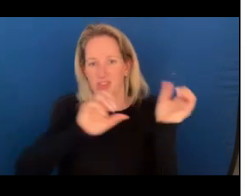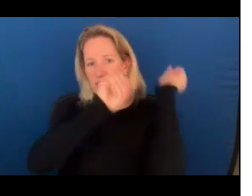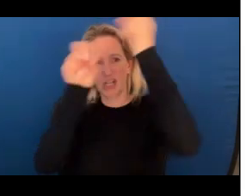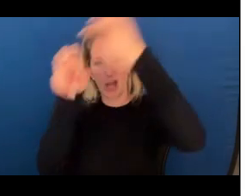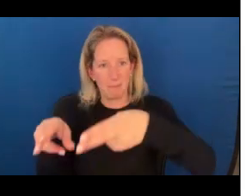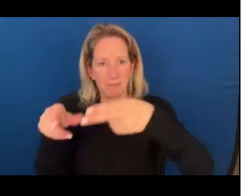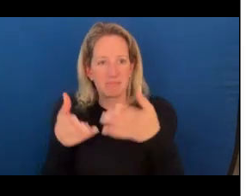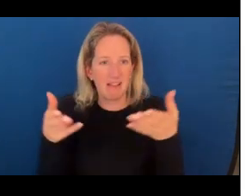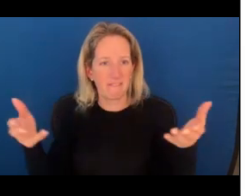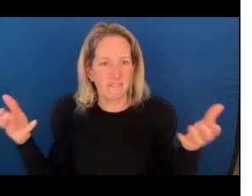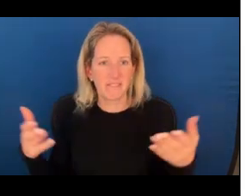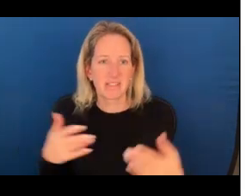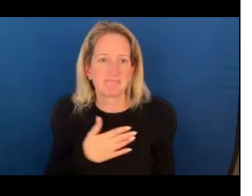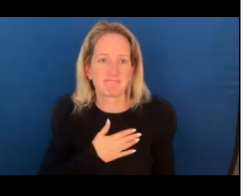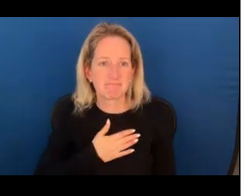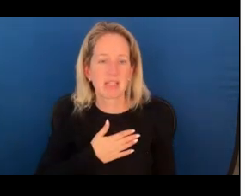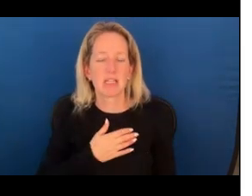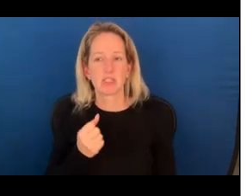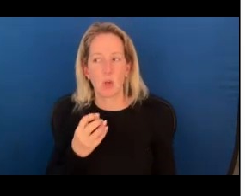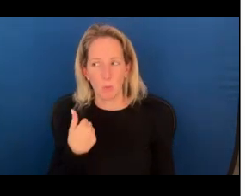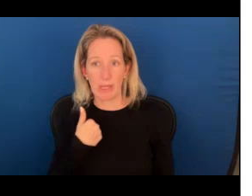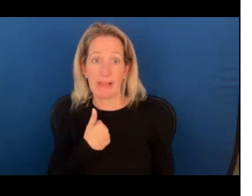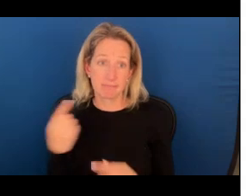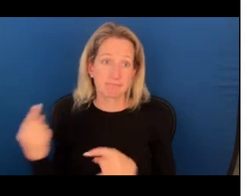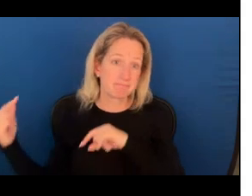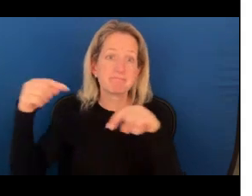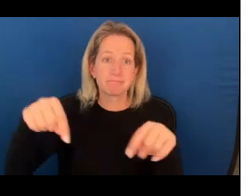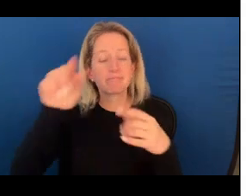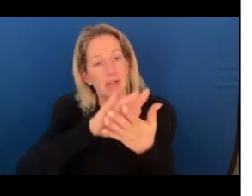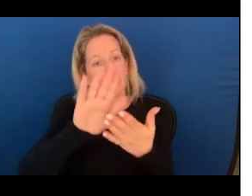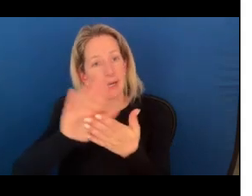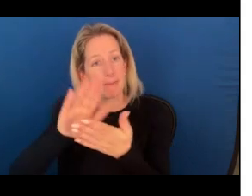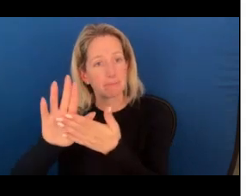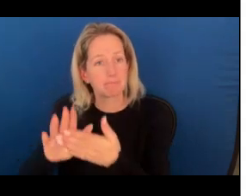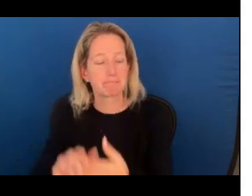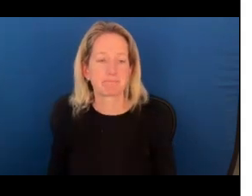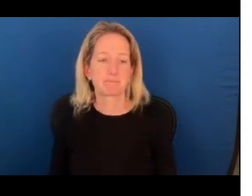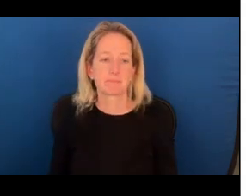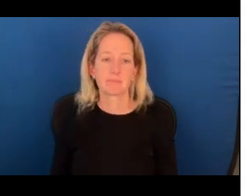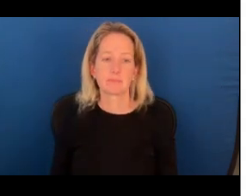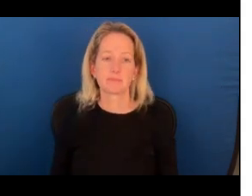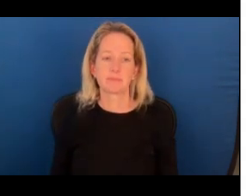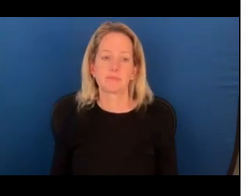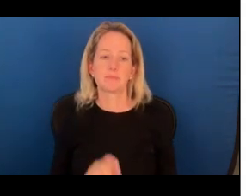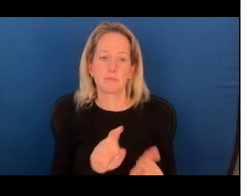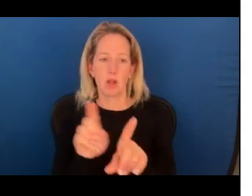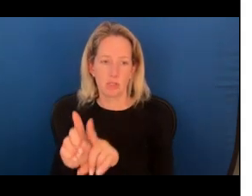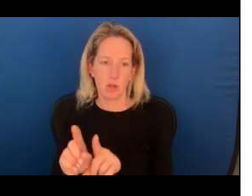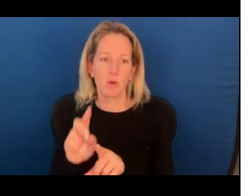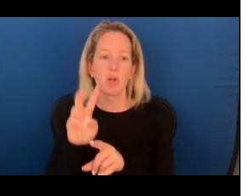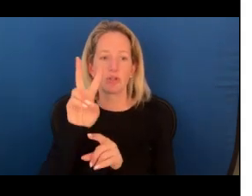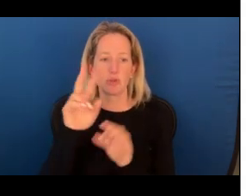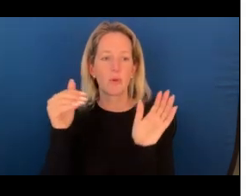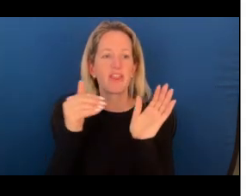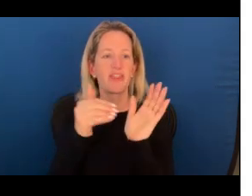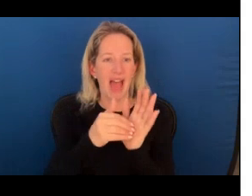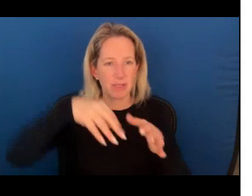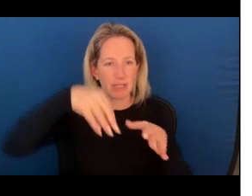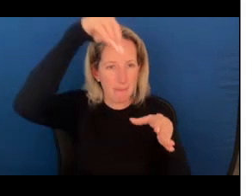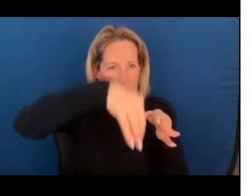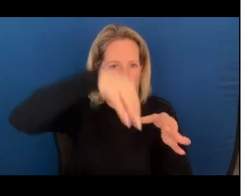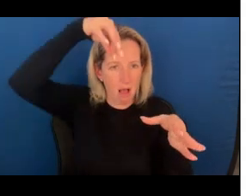so we come along and clean it up. They also planted 2,000 plugs of beach grass to stabilize